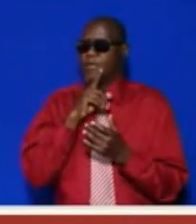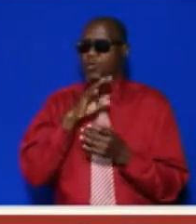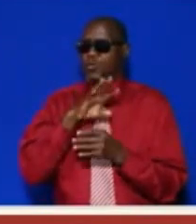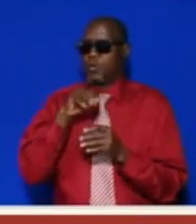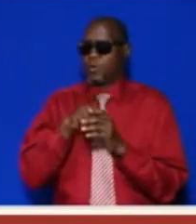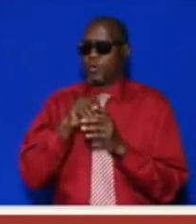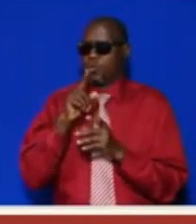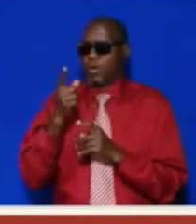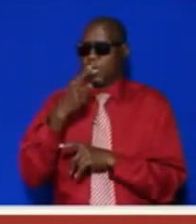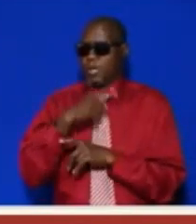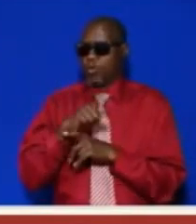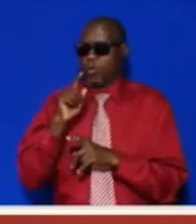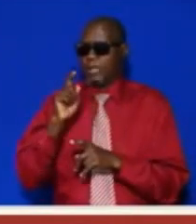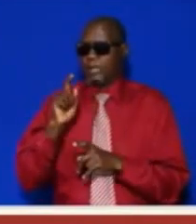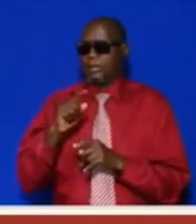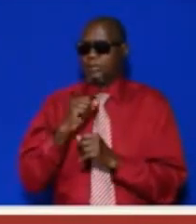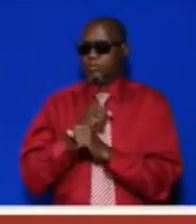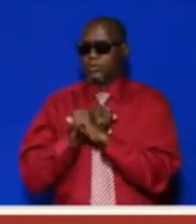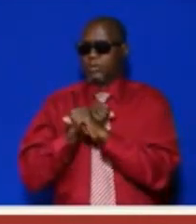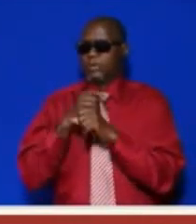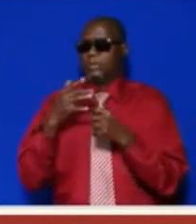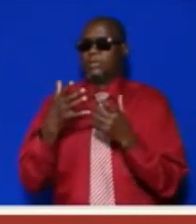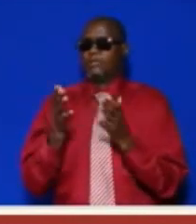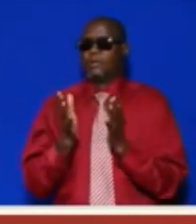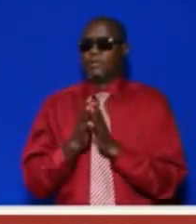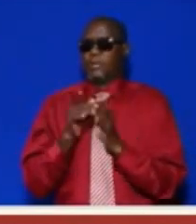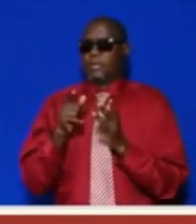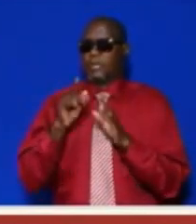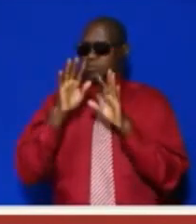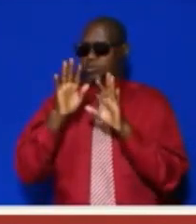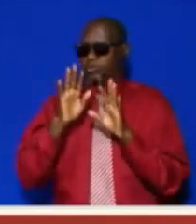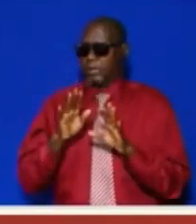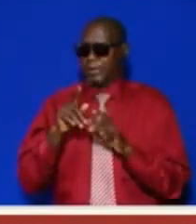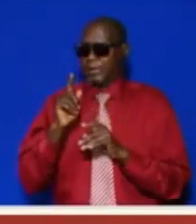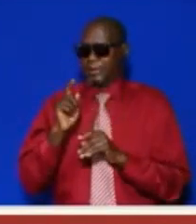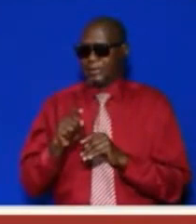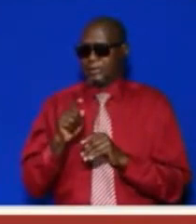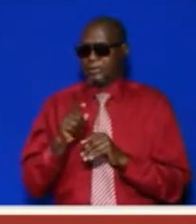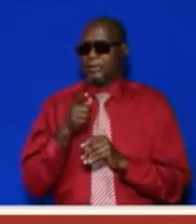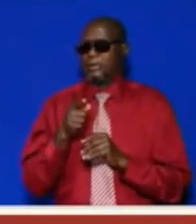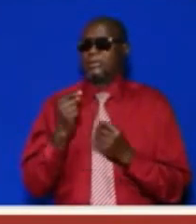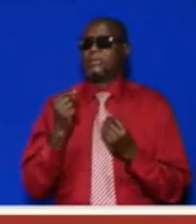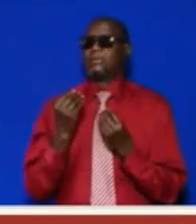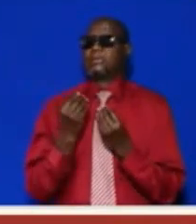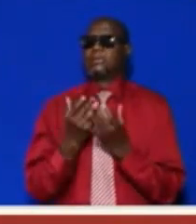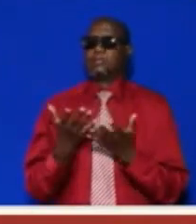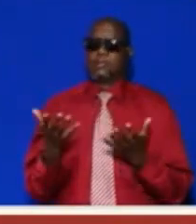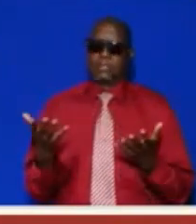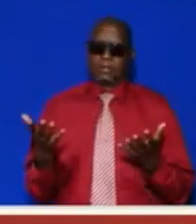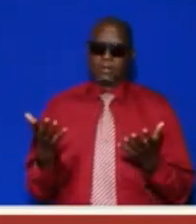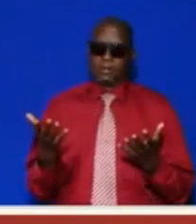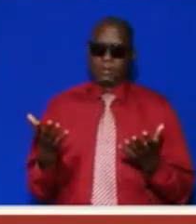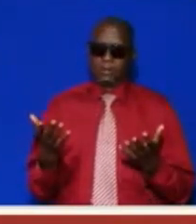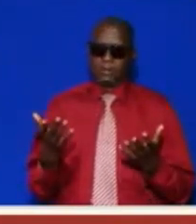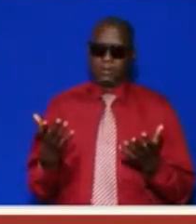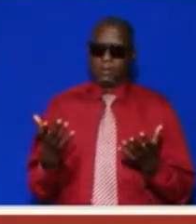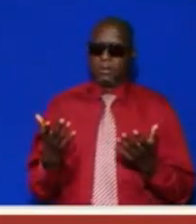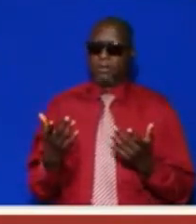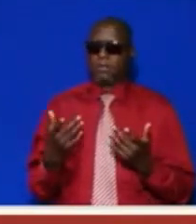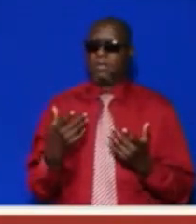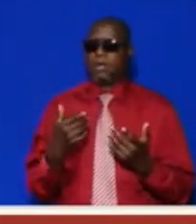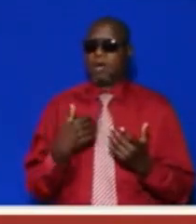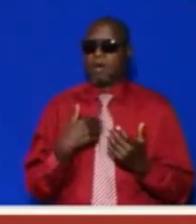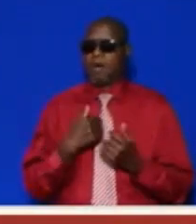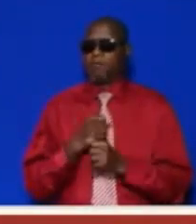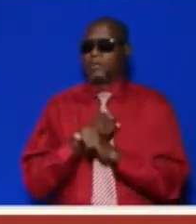Because the need to protect the family is now a critical need, and it is something we all rally around because of the